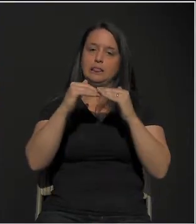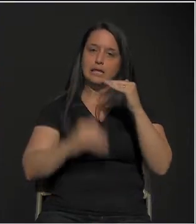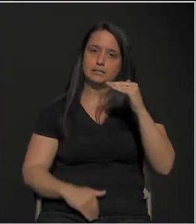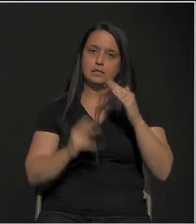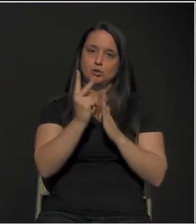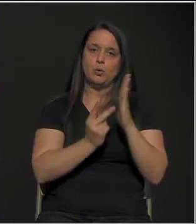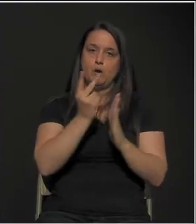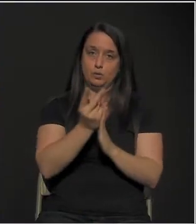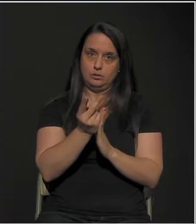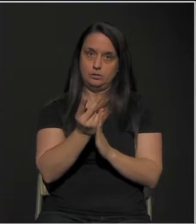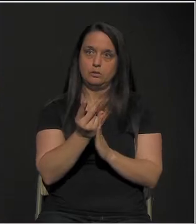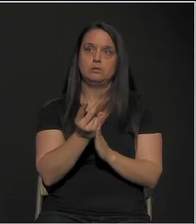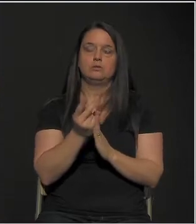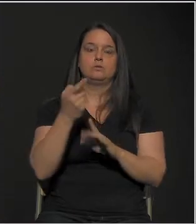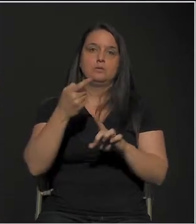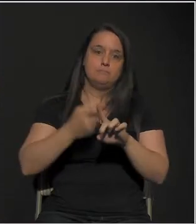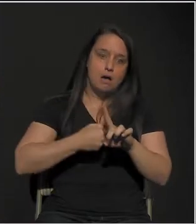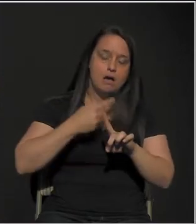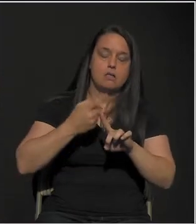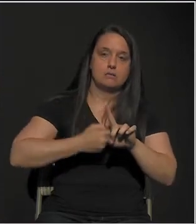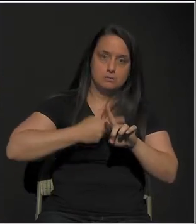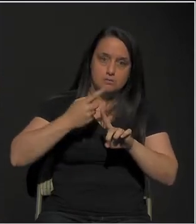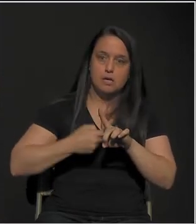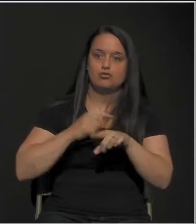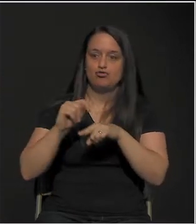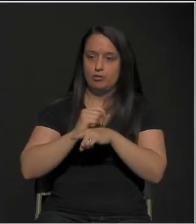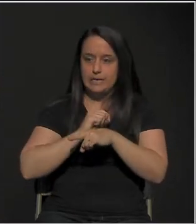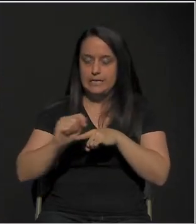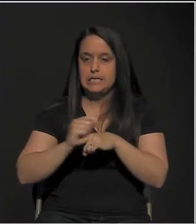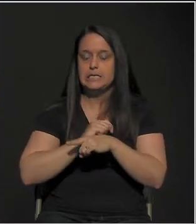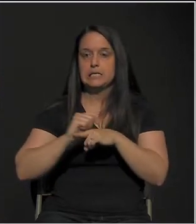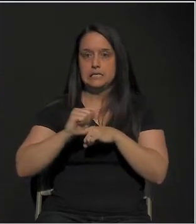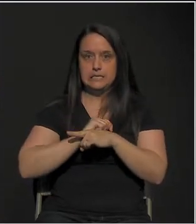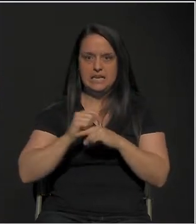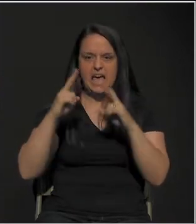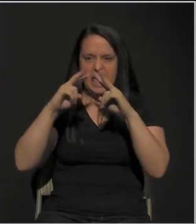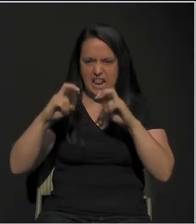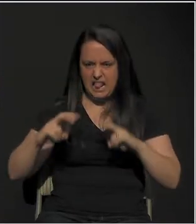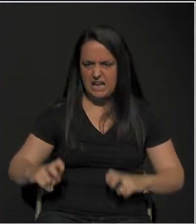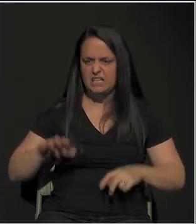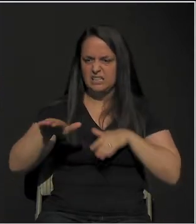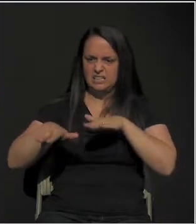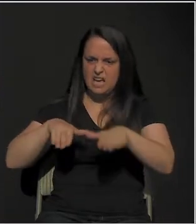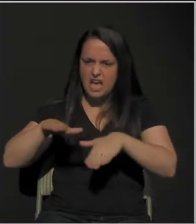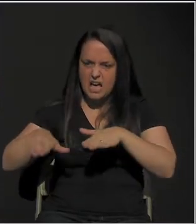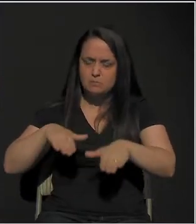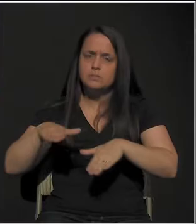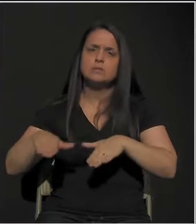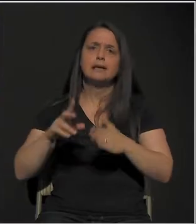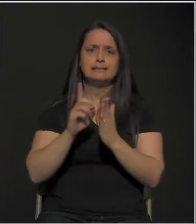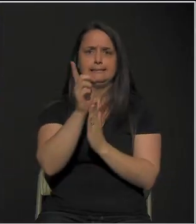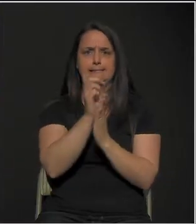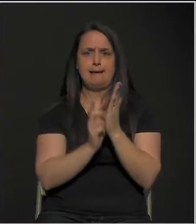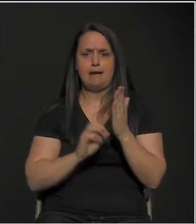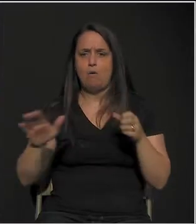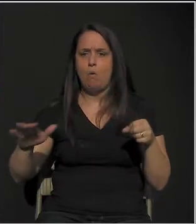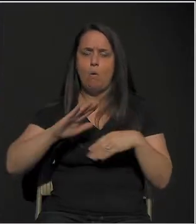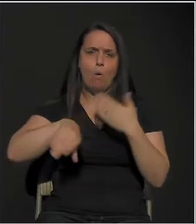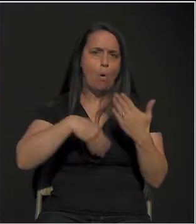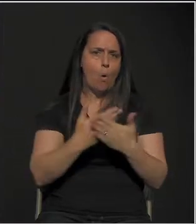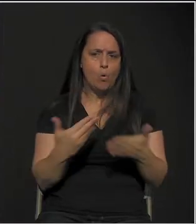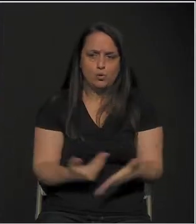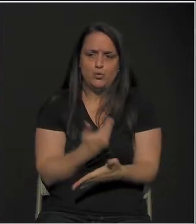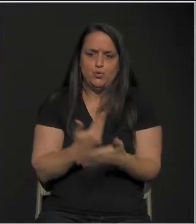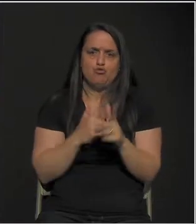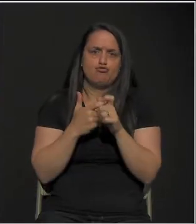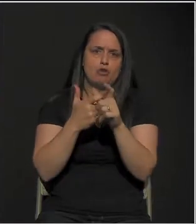so they spend months with these guys and training them and analyzing their steps. And they actually design a whole new running